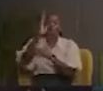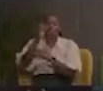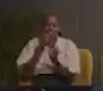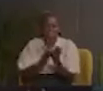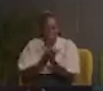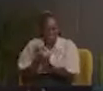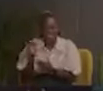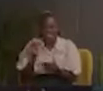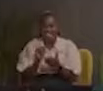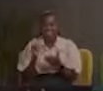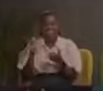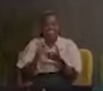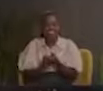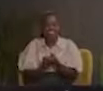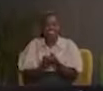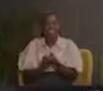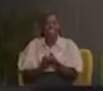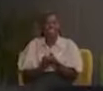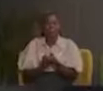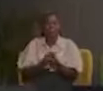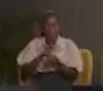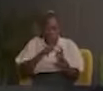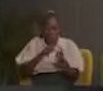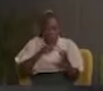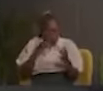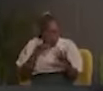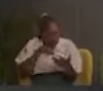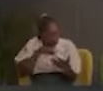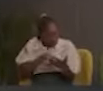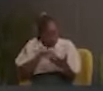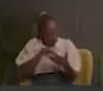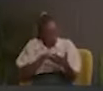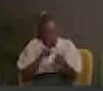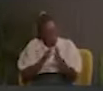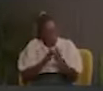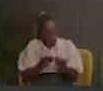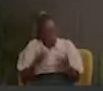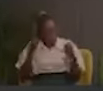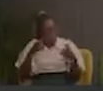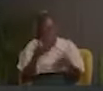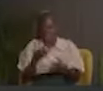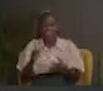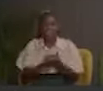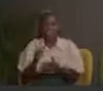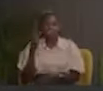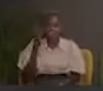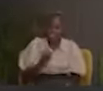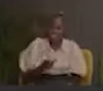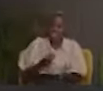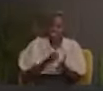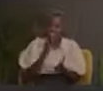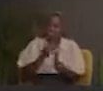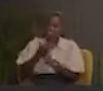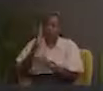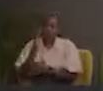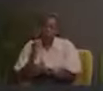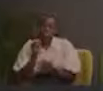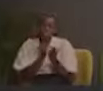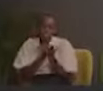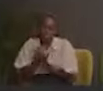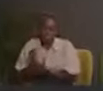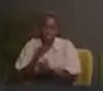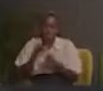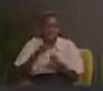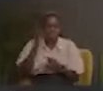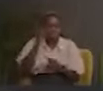saints will believe him. When you study scripture, among the many things you seek to see is God's integrity walking with